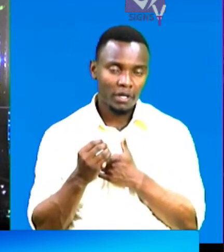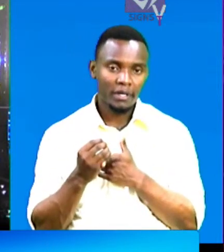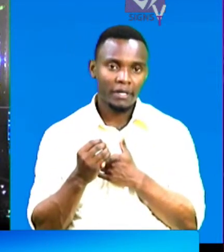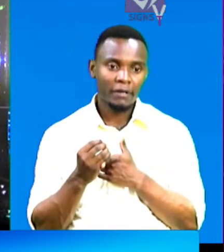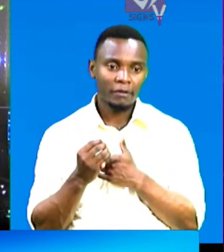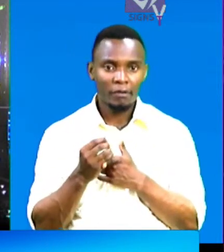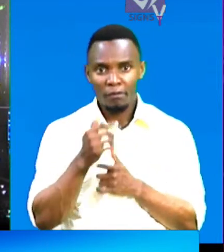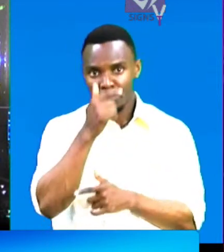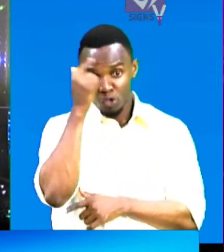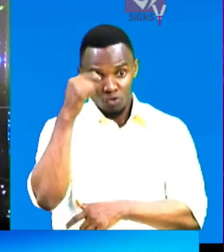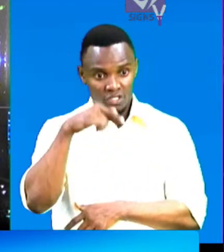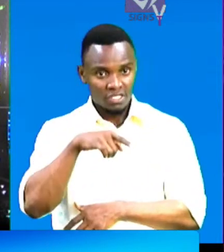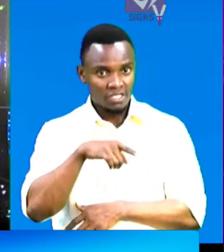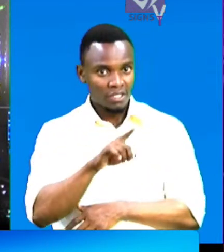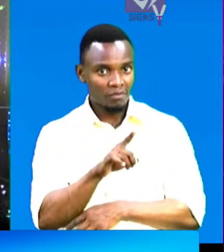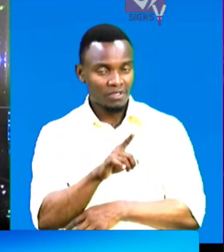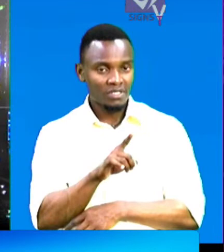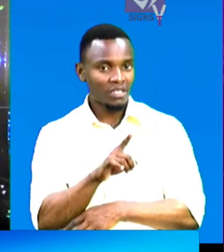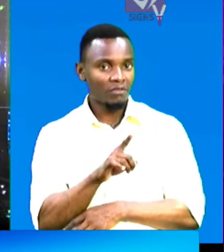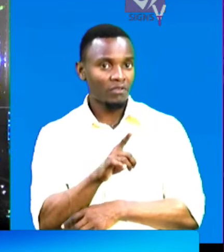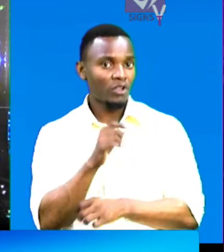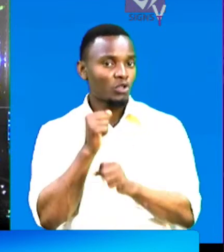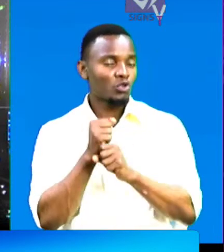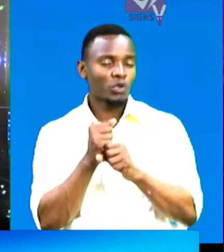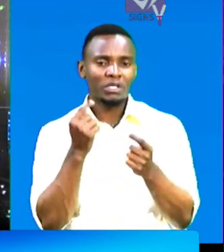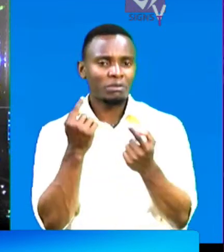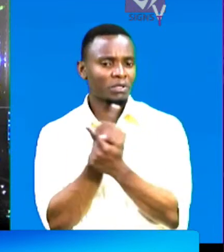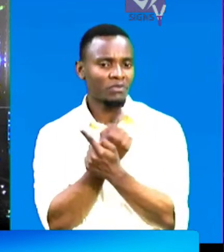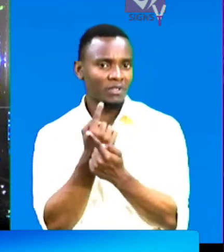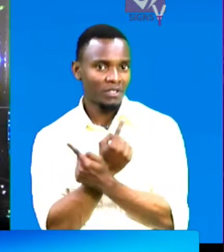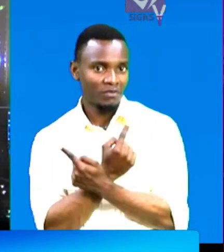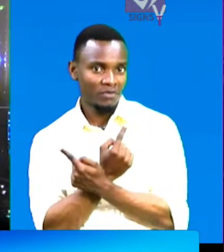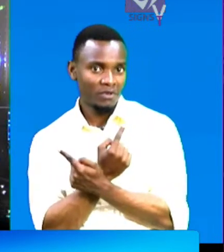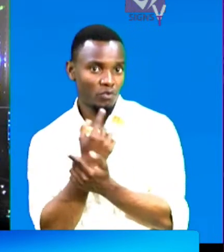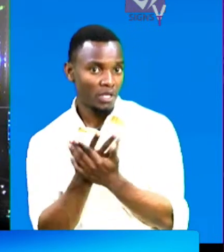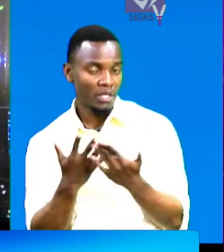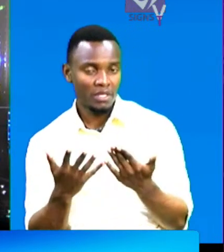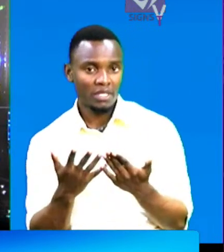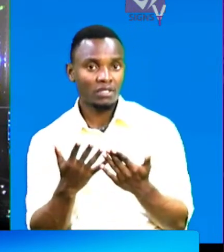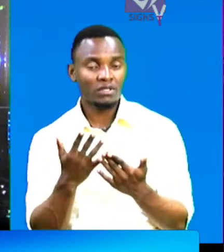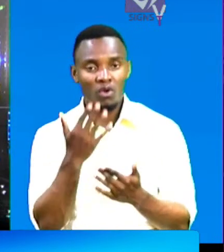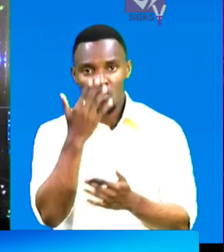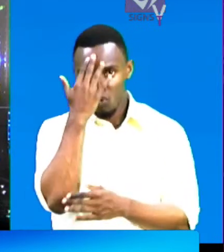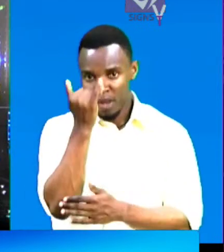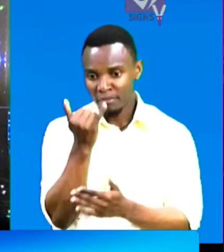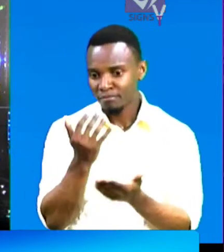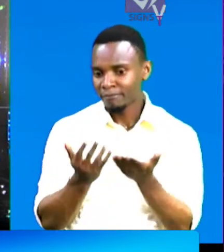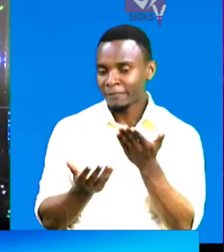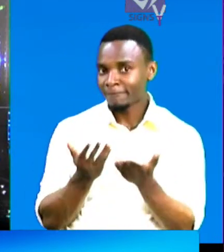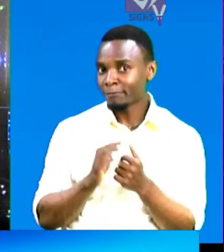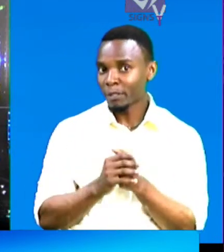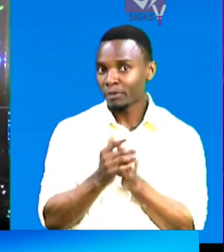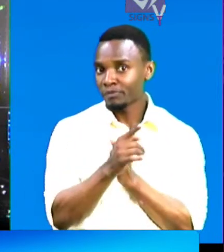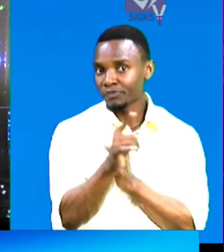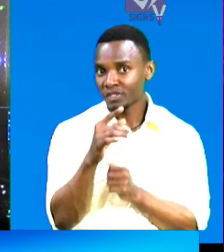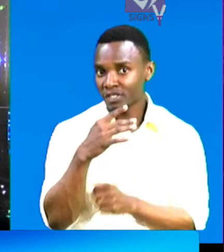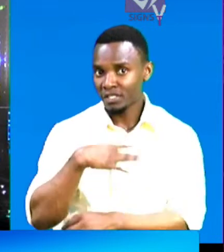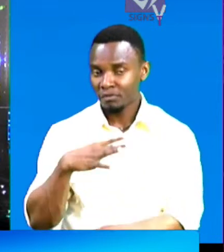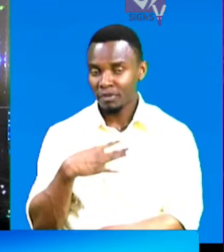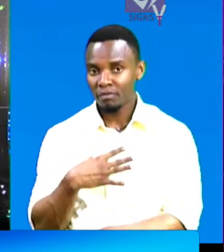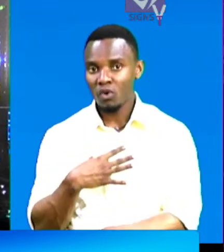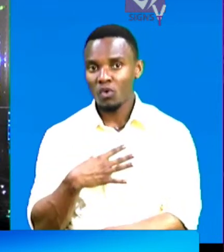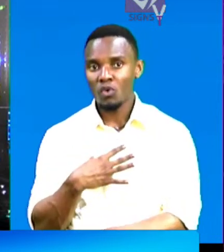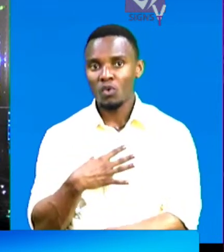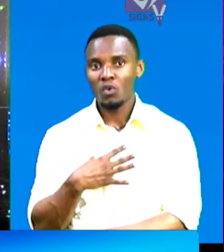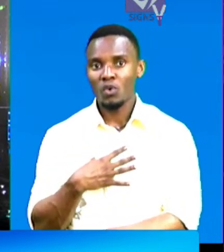are associated with different career partners, because maybe these people